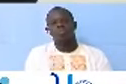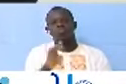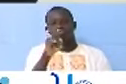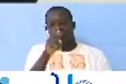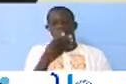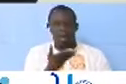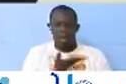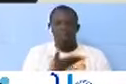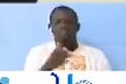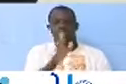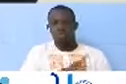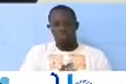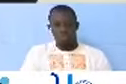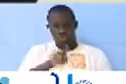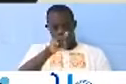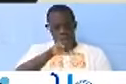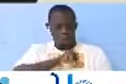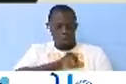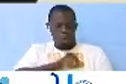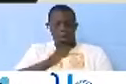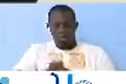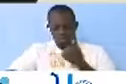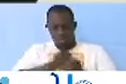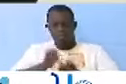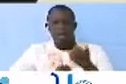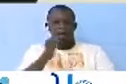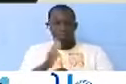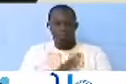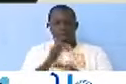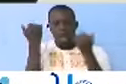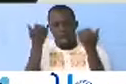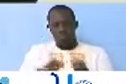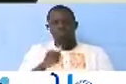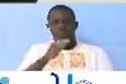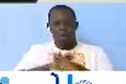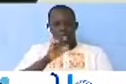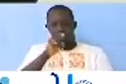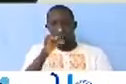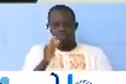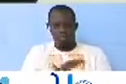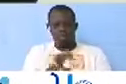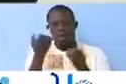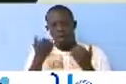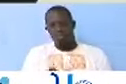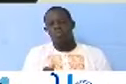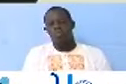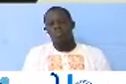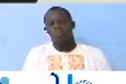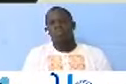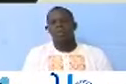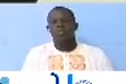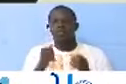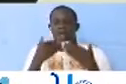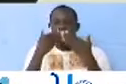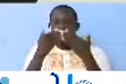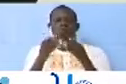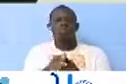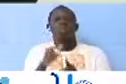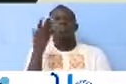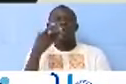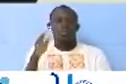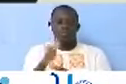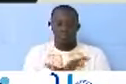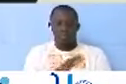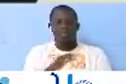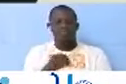also been a personal victim and we defan kundun ketam mol de me yalon ko kolaya ni anana lati kanne. Can you tell us when you were detained